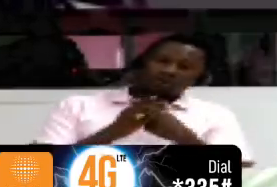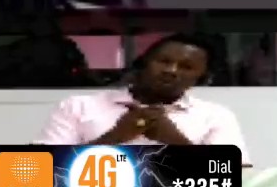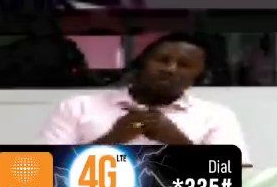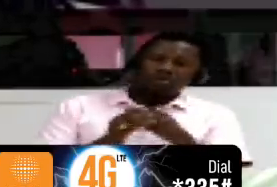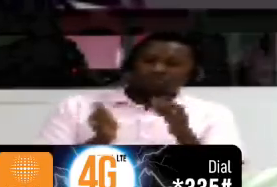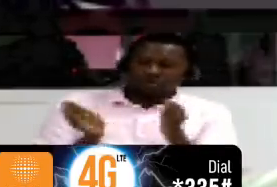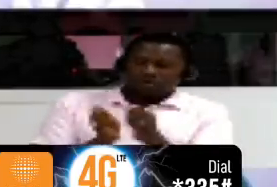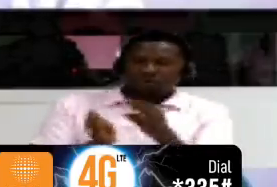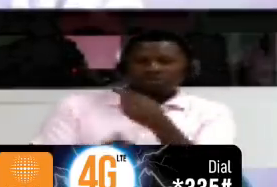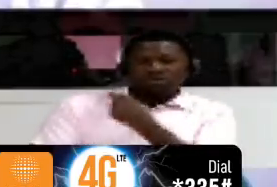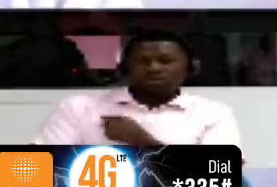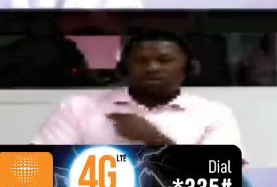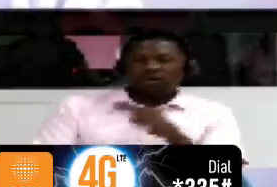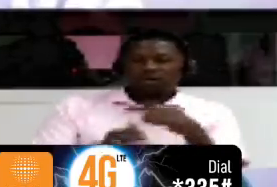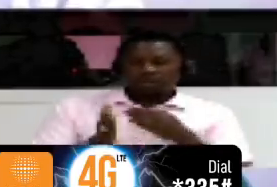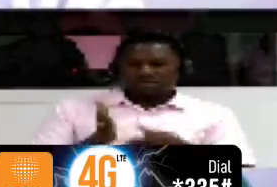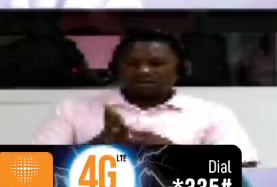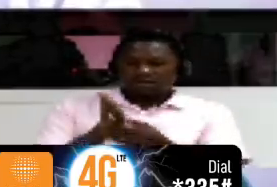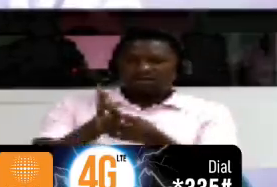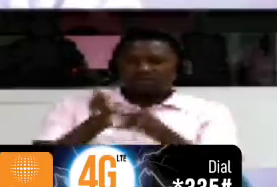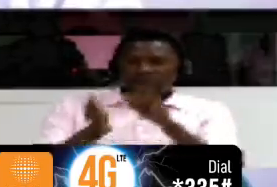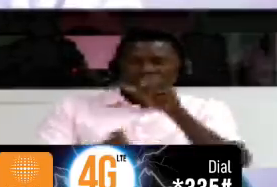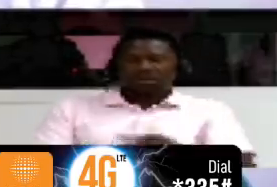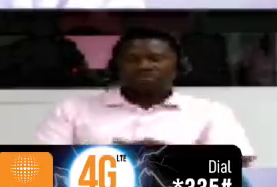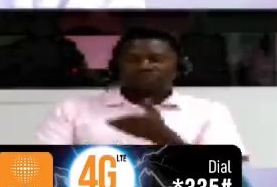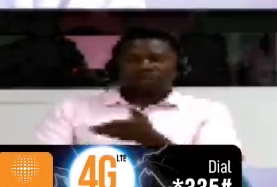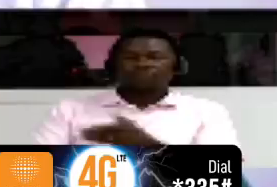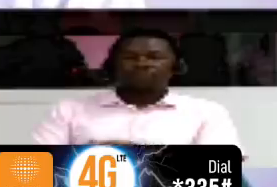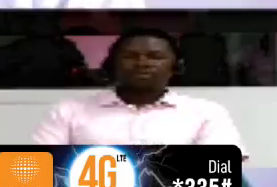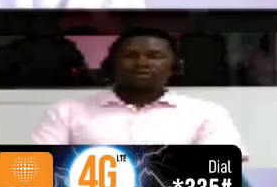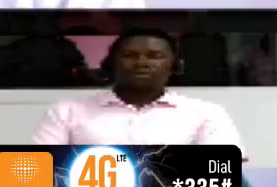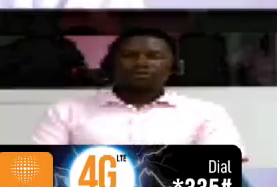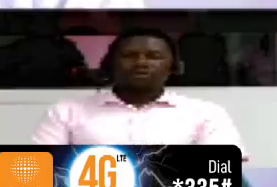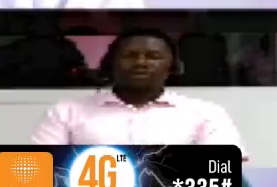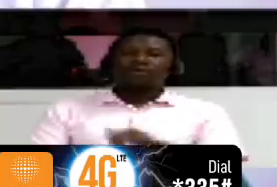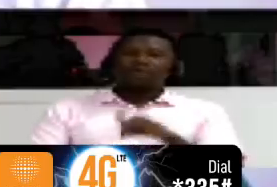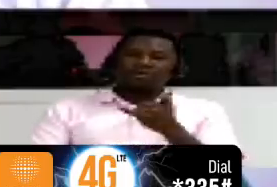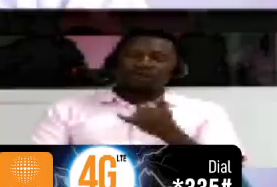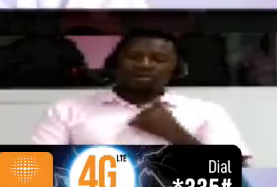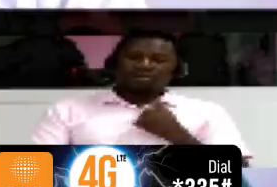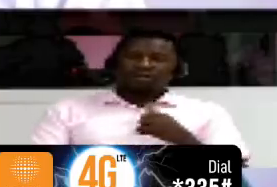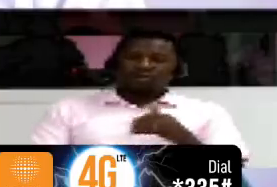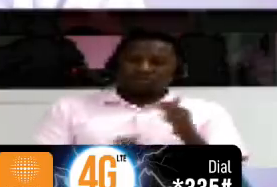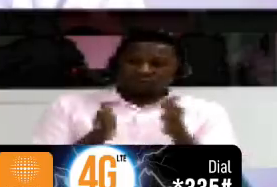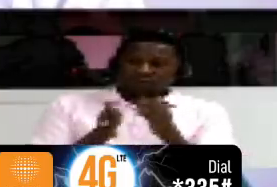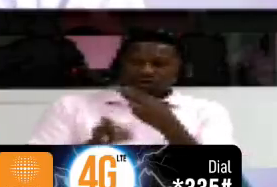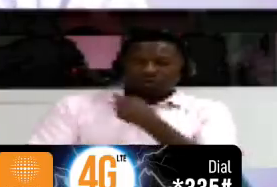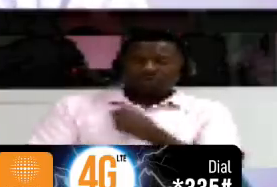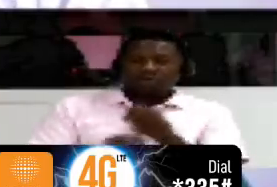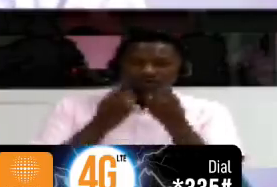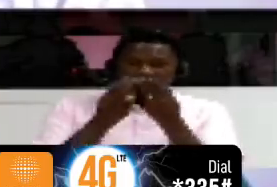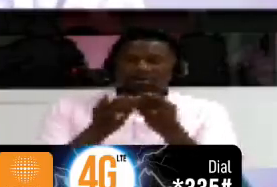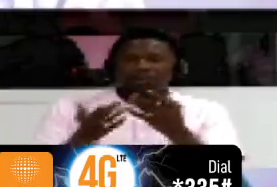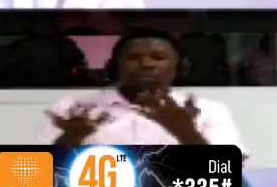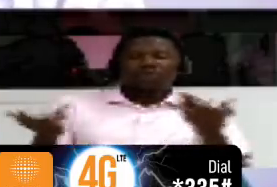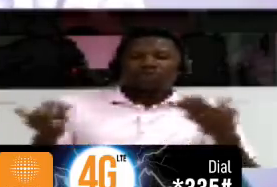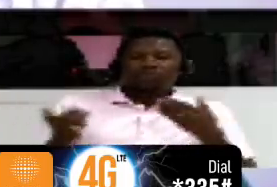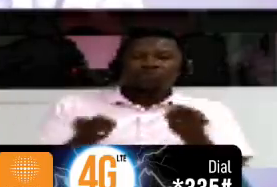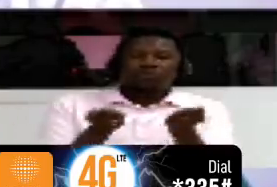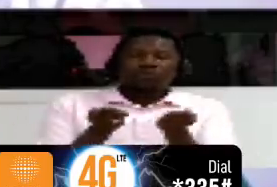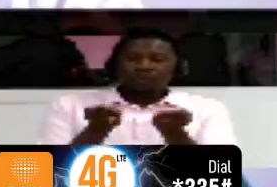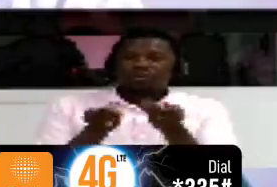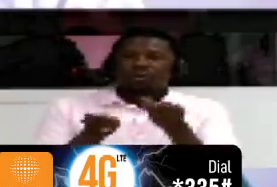as the leadership? Yes, the sub-union, like I said, because many of the students fall within the